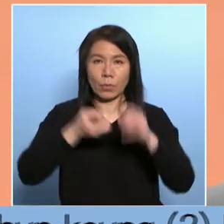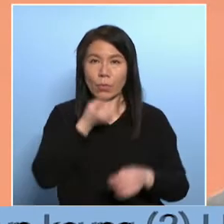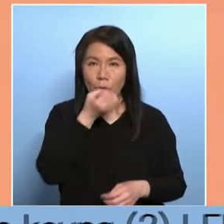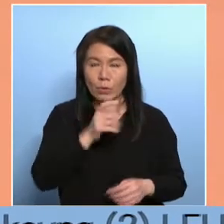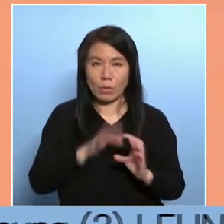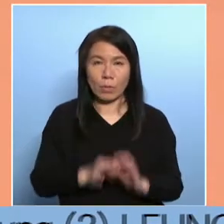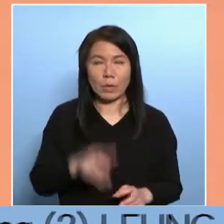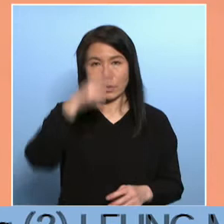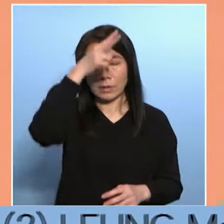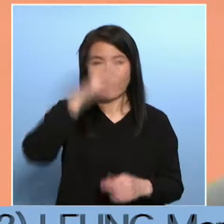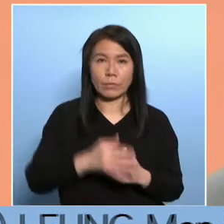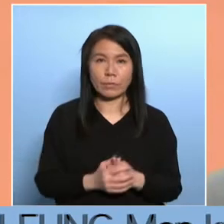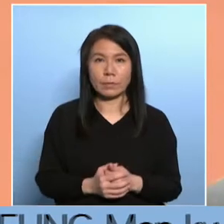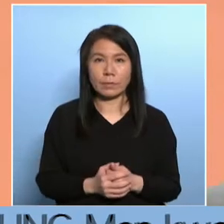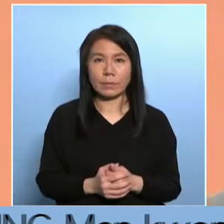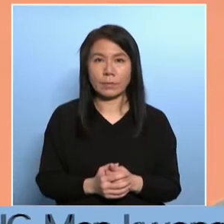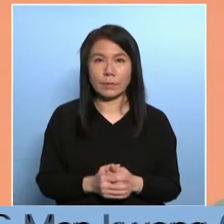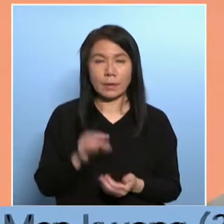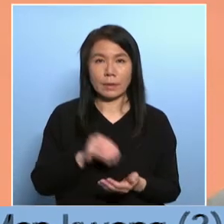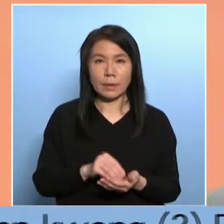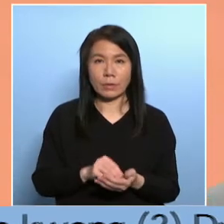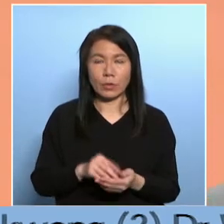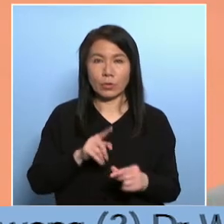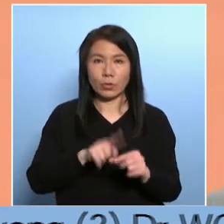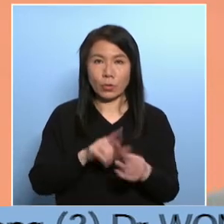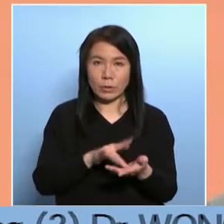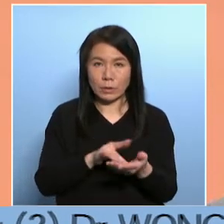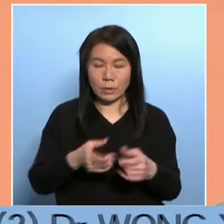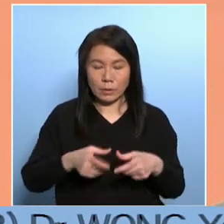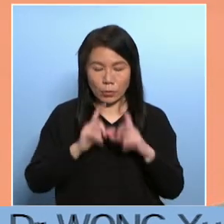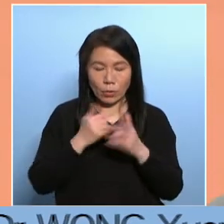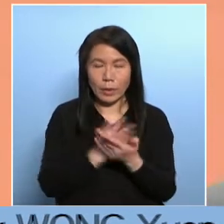The Chief Executive mentioned that